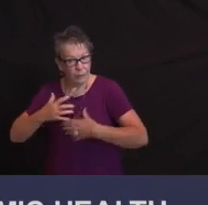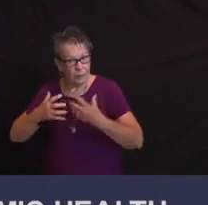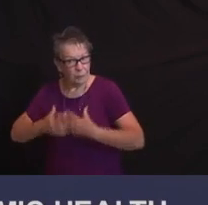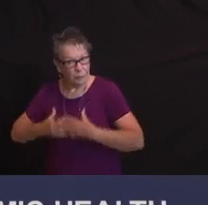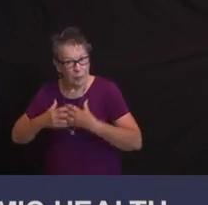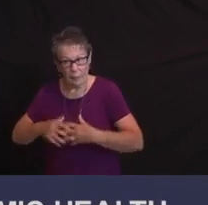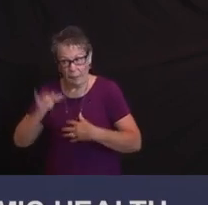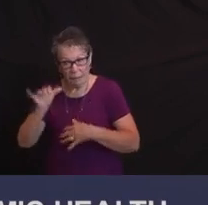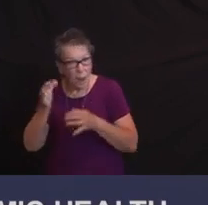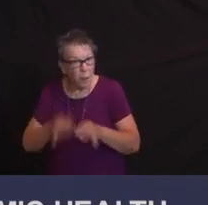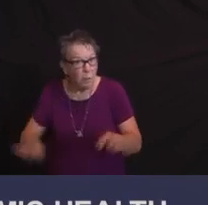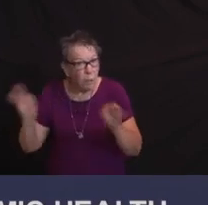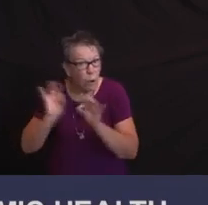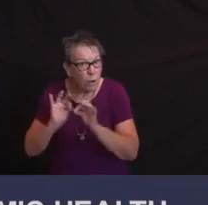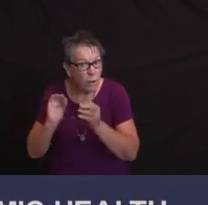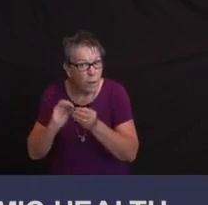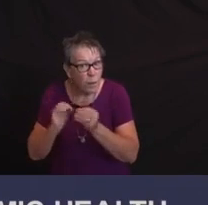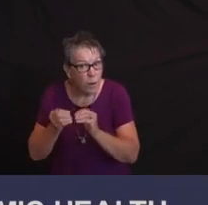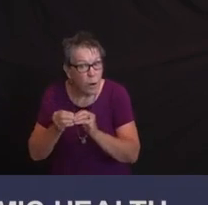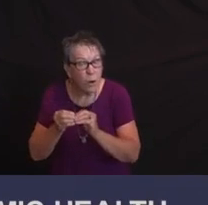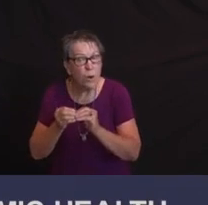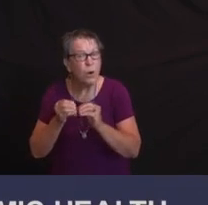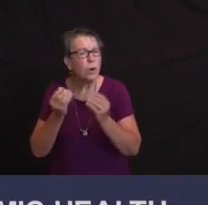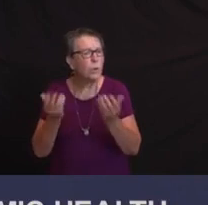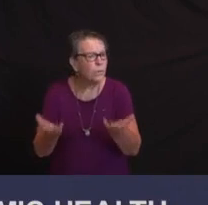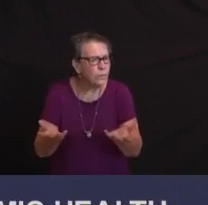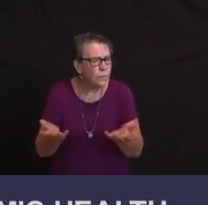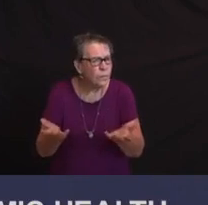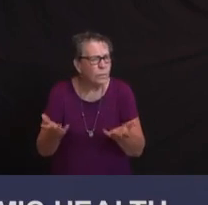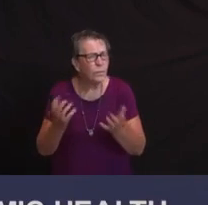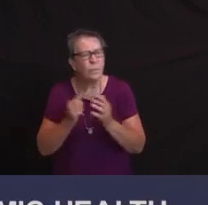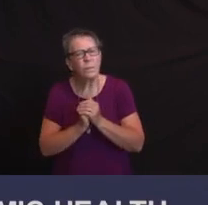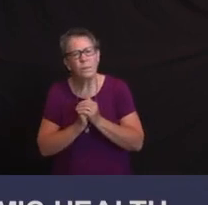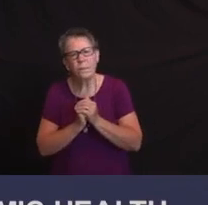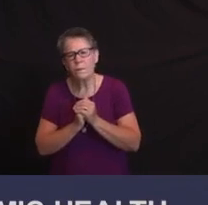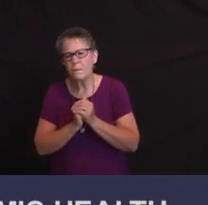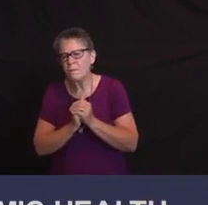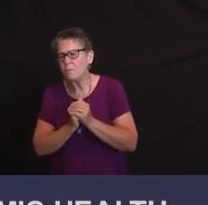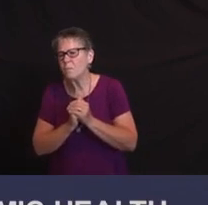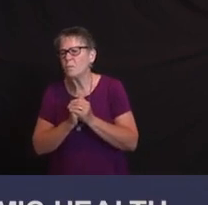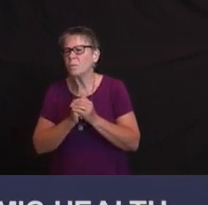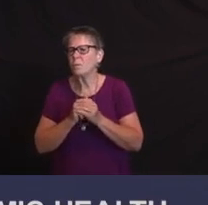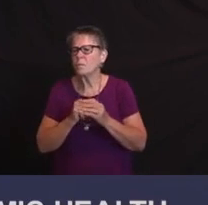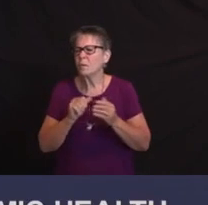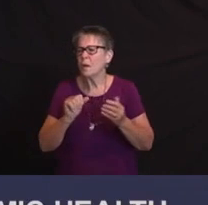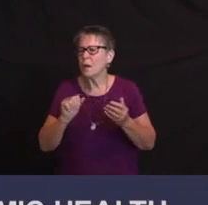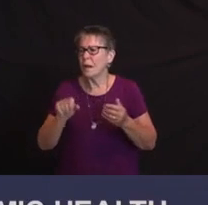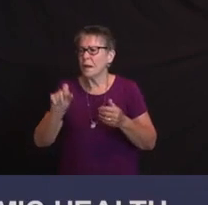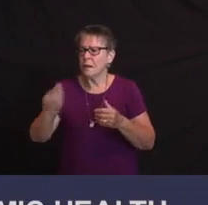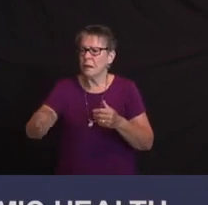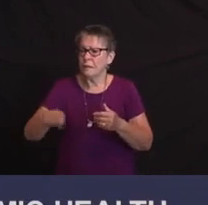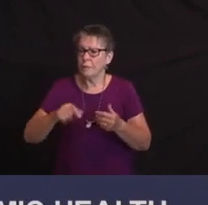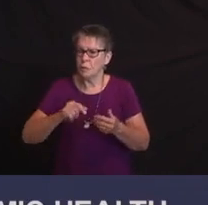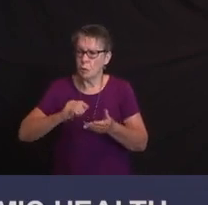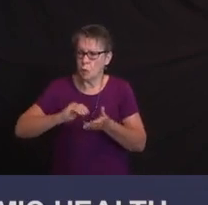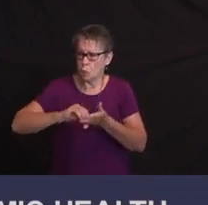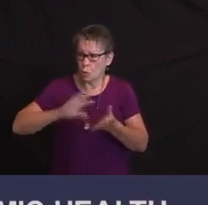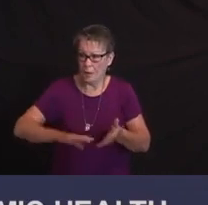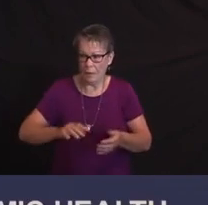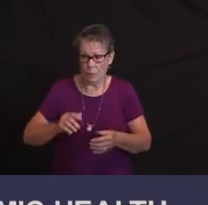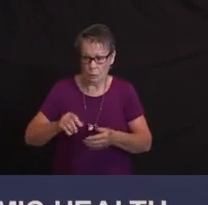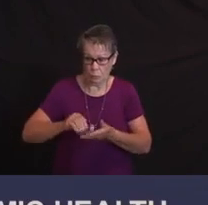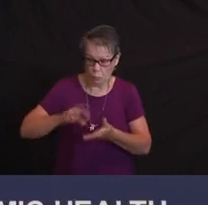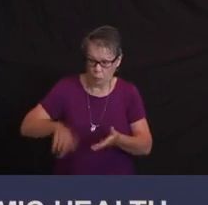here and you had a role in drafting those guidelines. If a student in September refuses to wear a mask in class, what